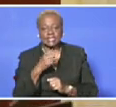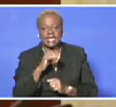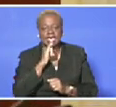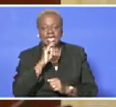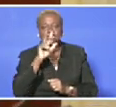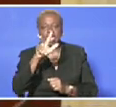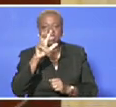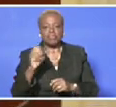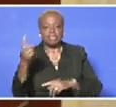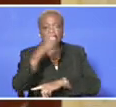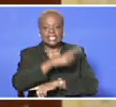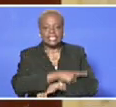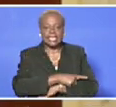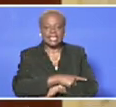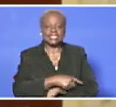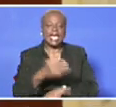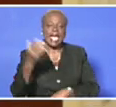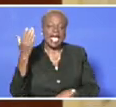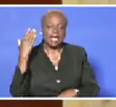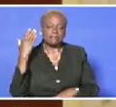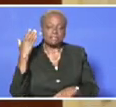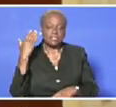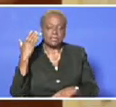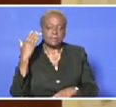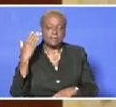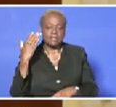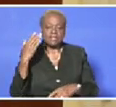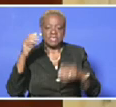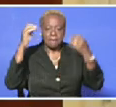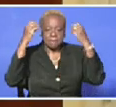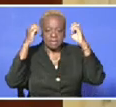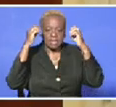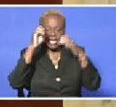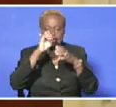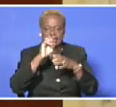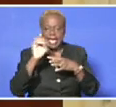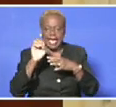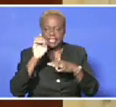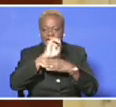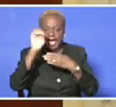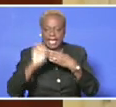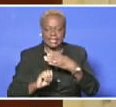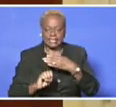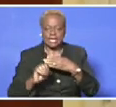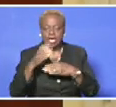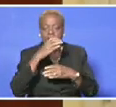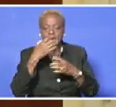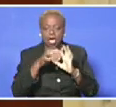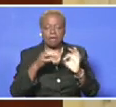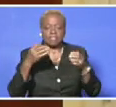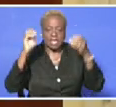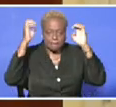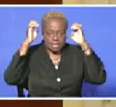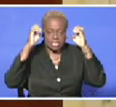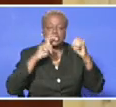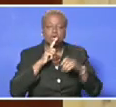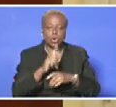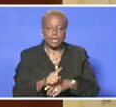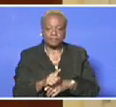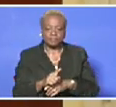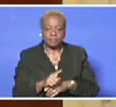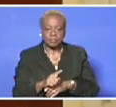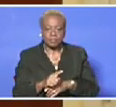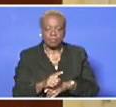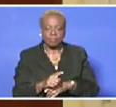30 days after the expiration of the emergency order is the time frame the employer has to make a final decision on those